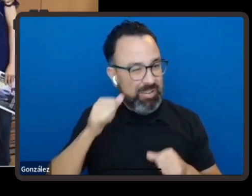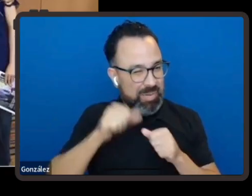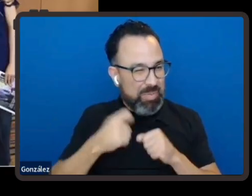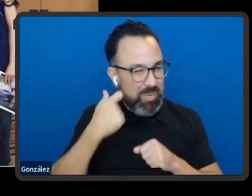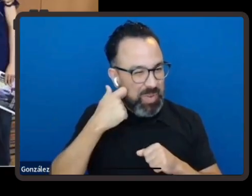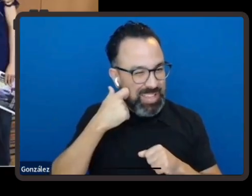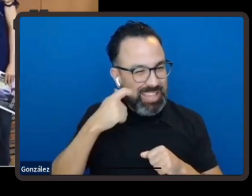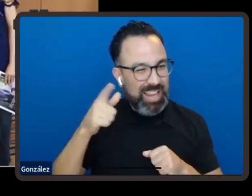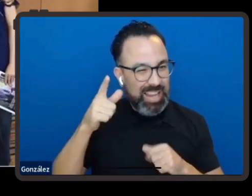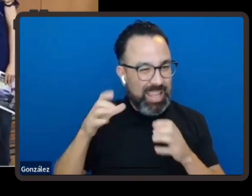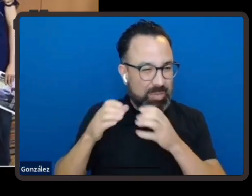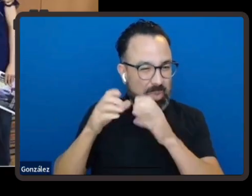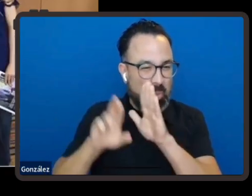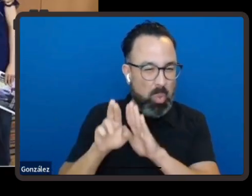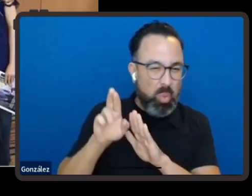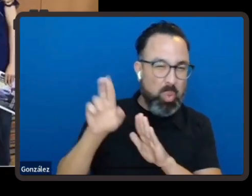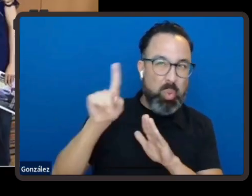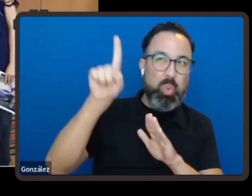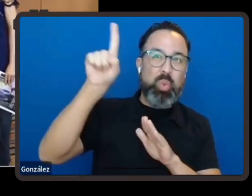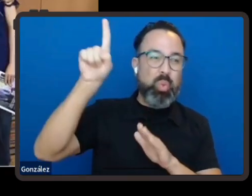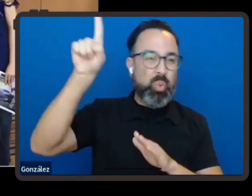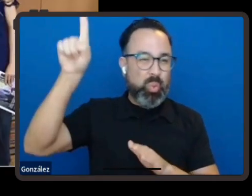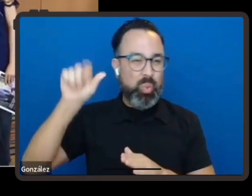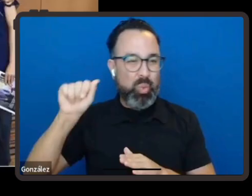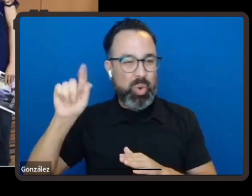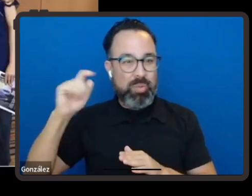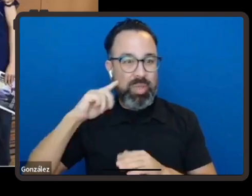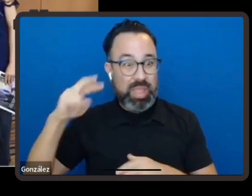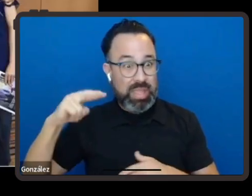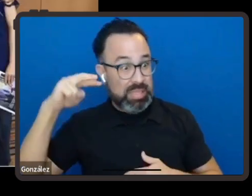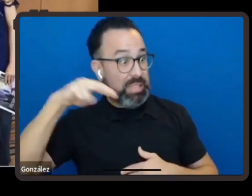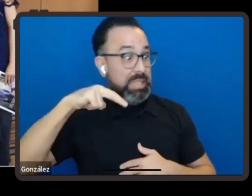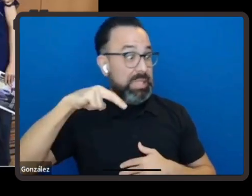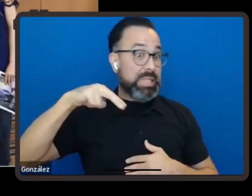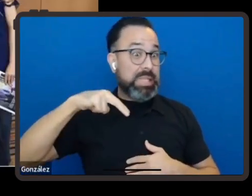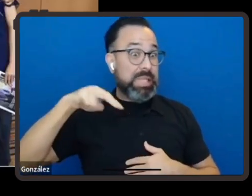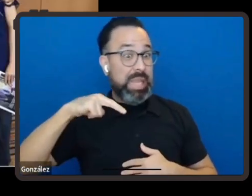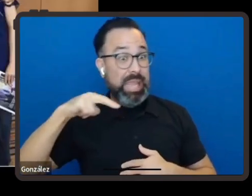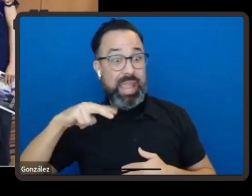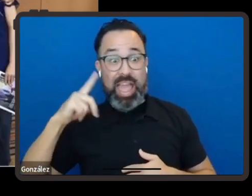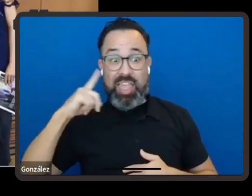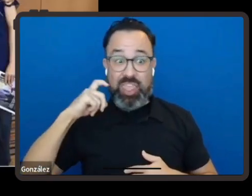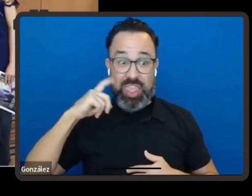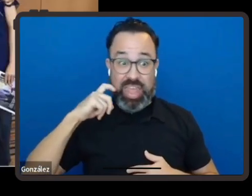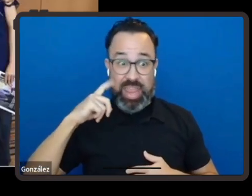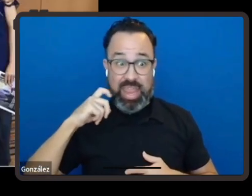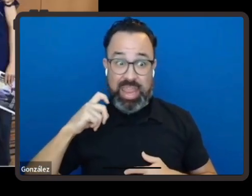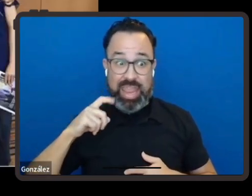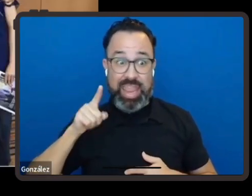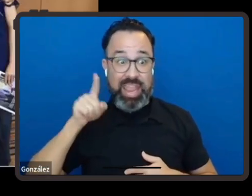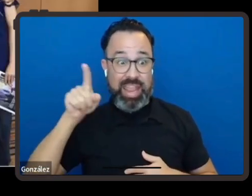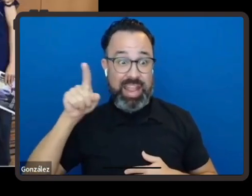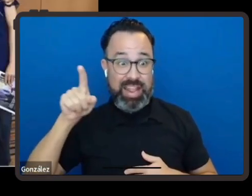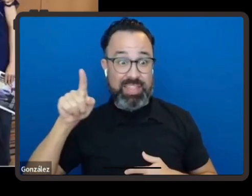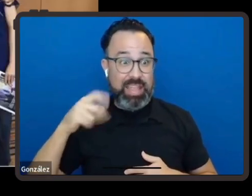from up there and see what we were up to in bed, you know, all of us are, well, many of us on our phones,